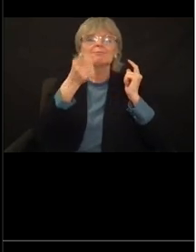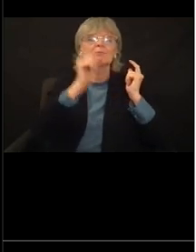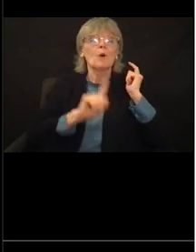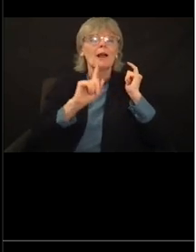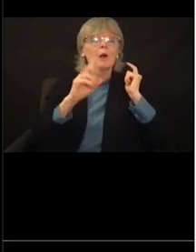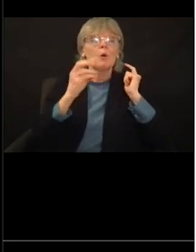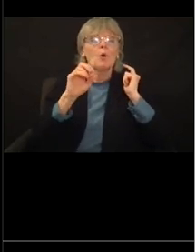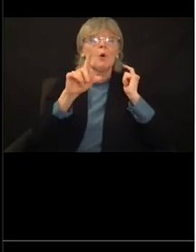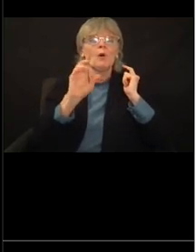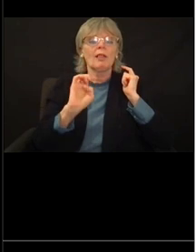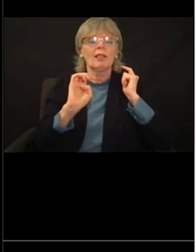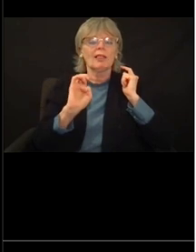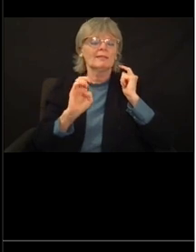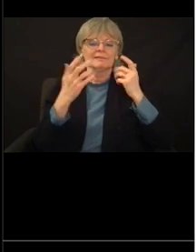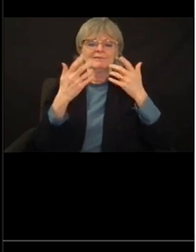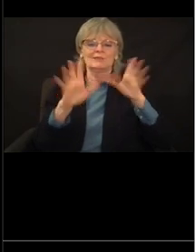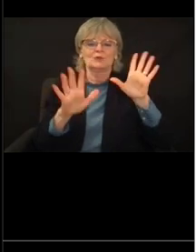gone.